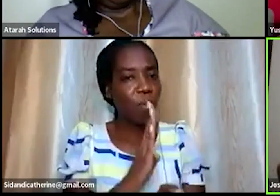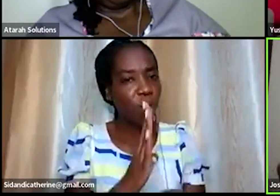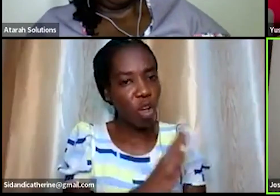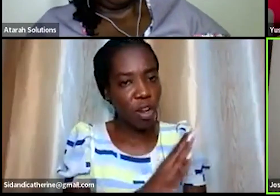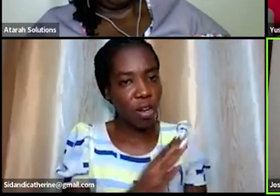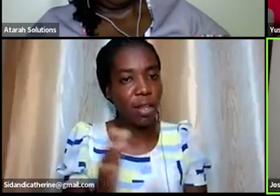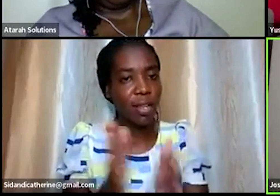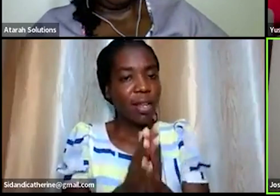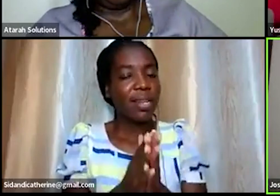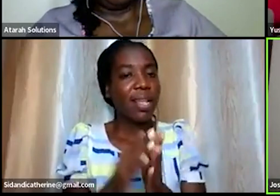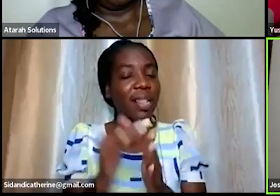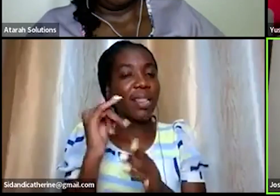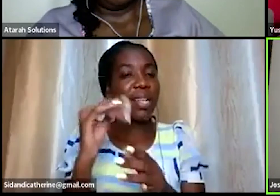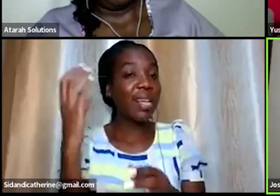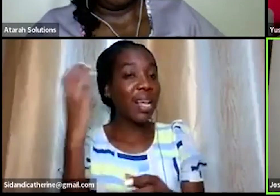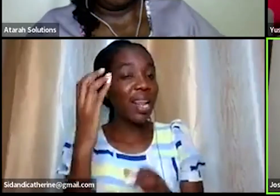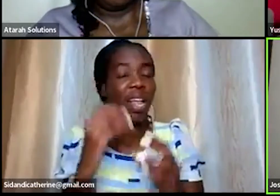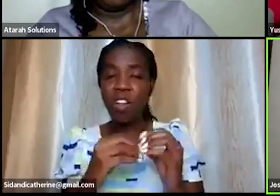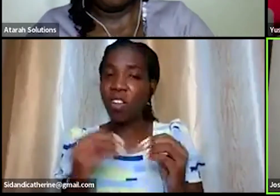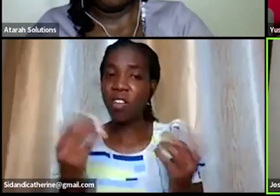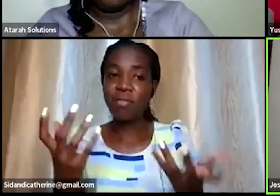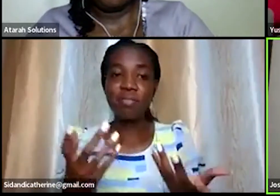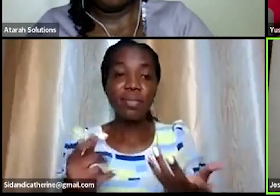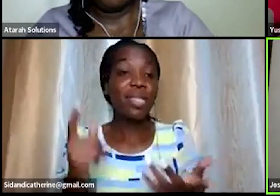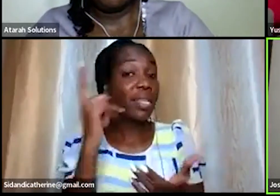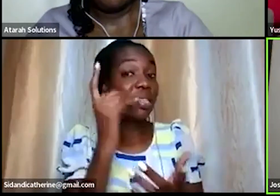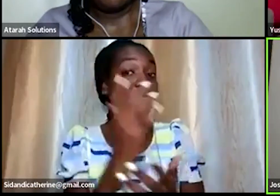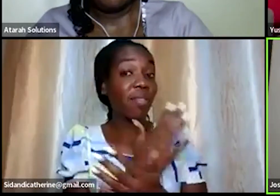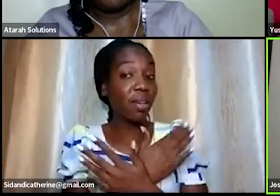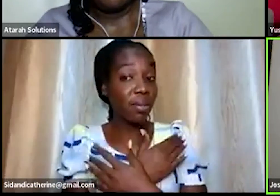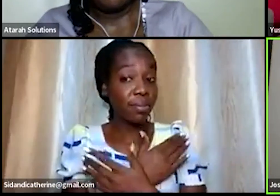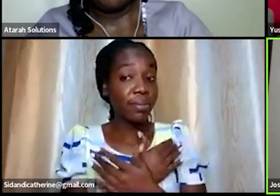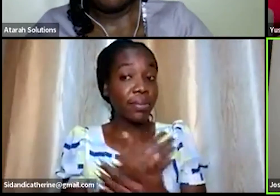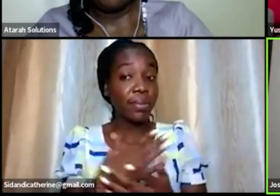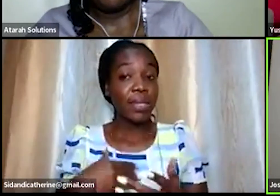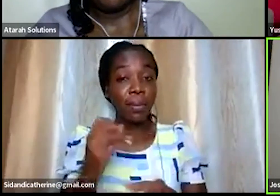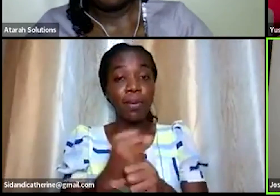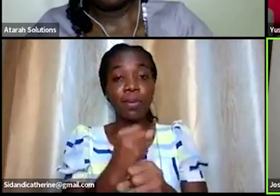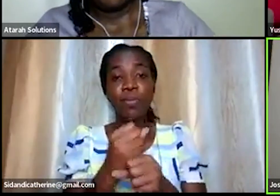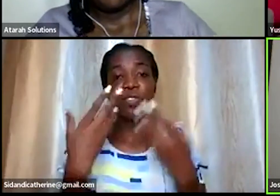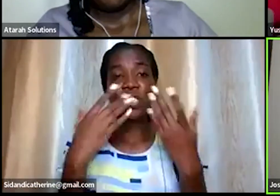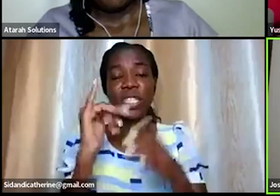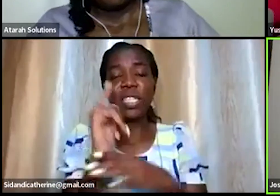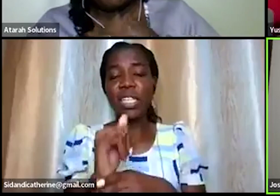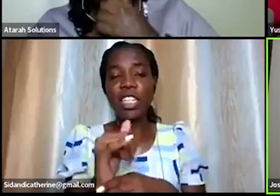long career. So listen, friends, we cannot exhaust this conversation in one